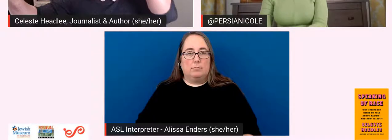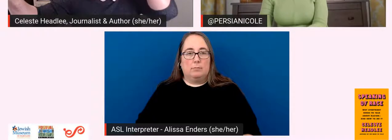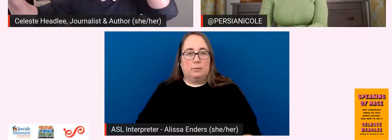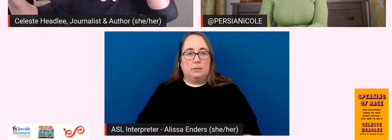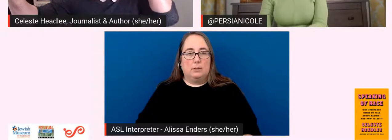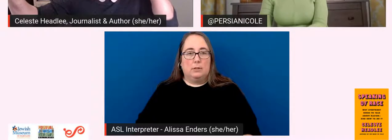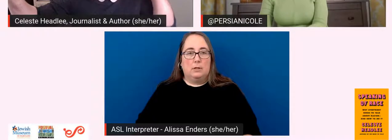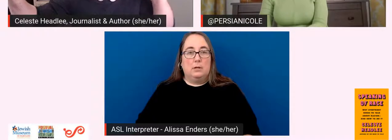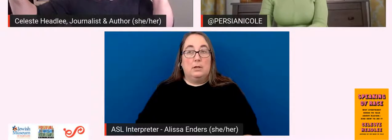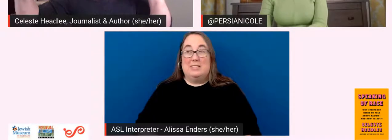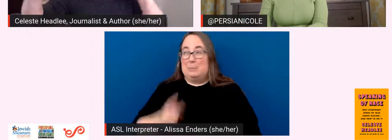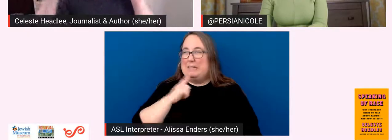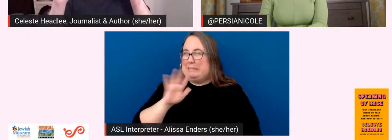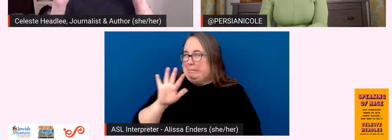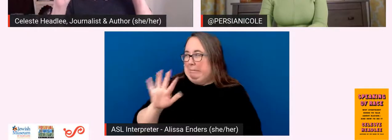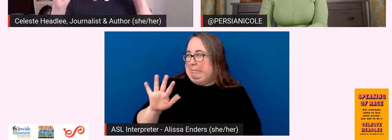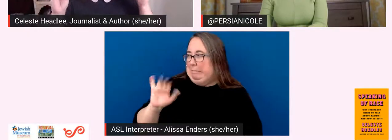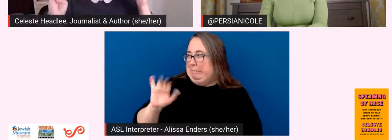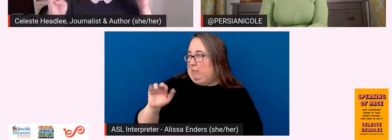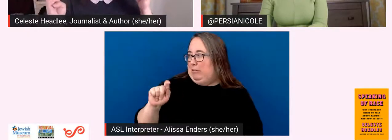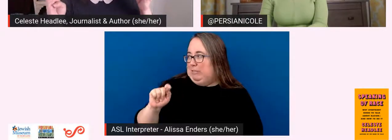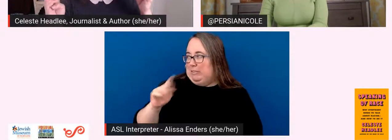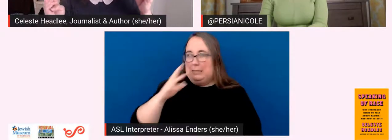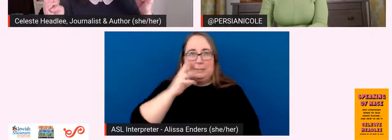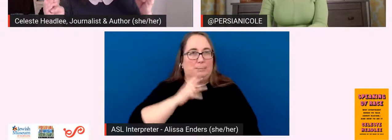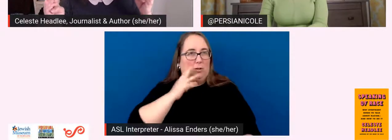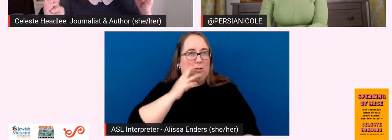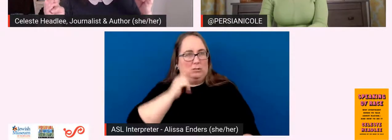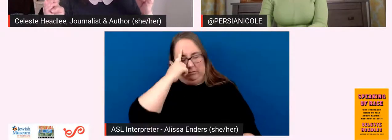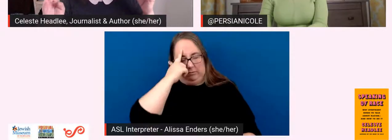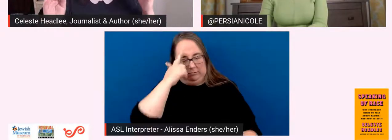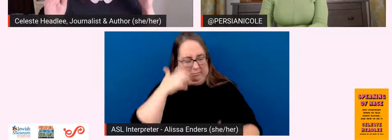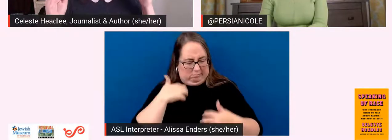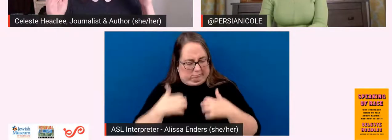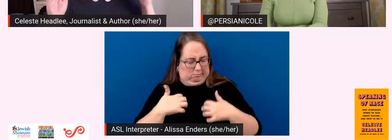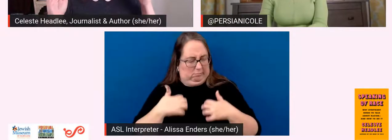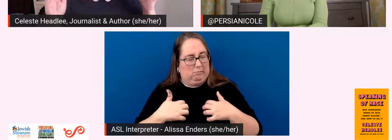said something racist. And we experience cognitive dissonance.